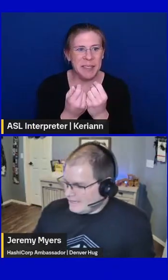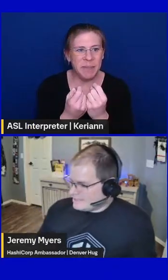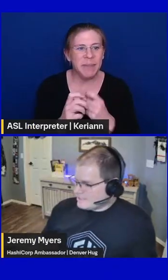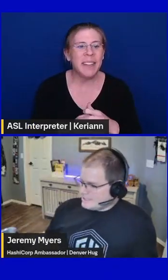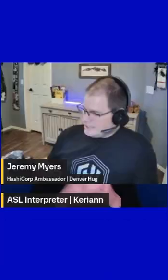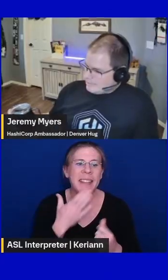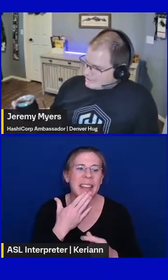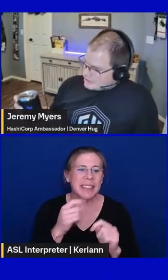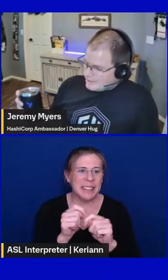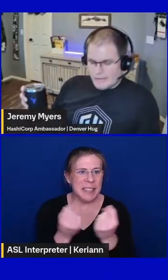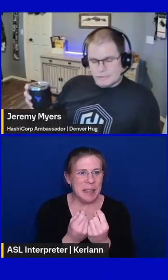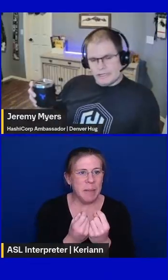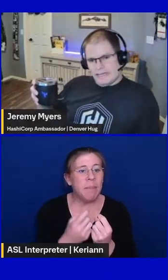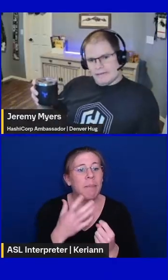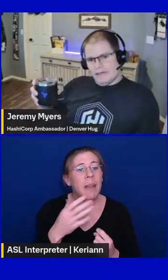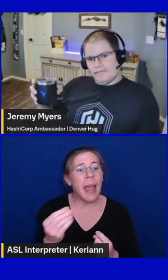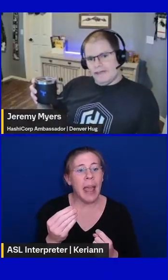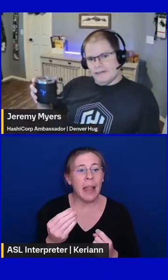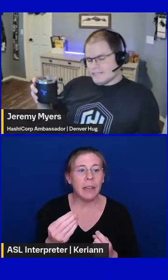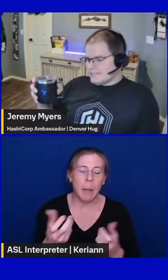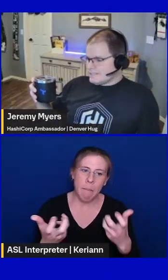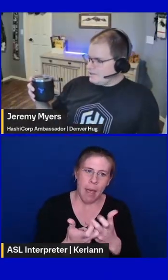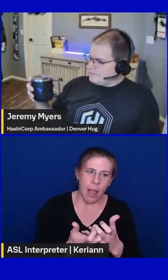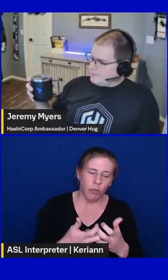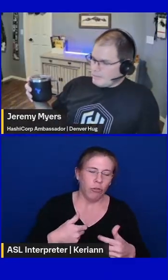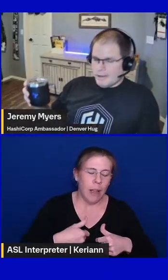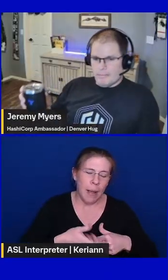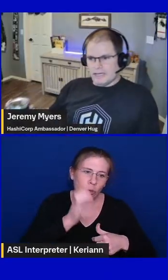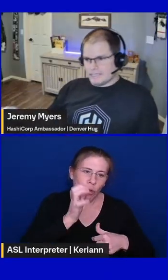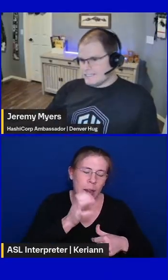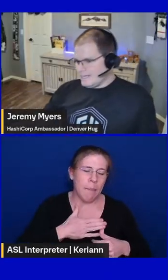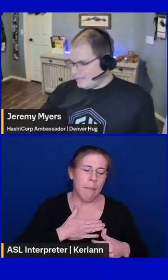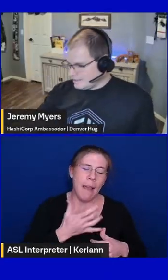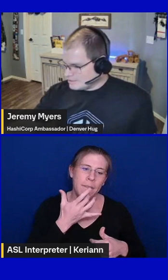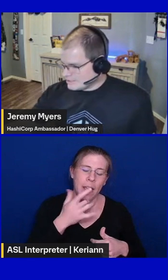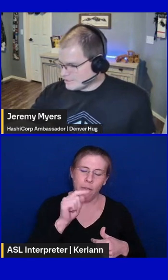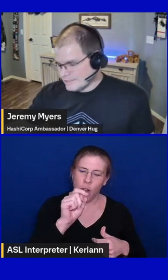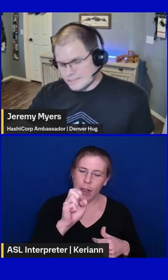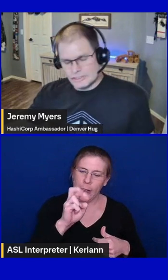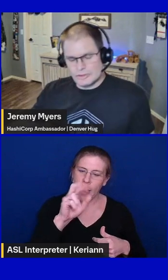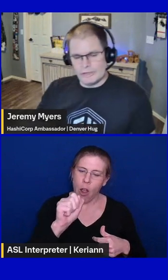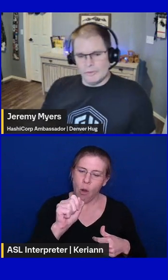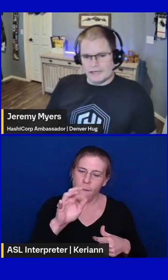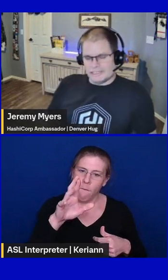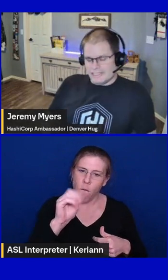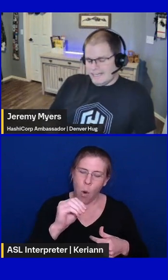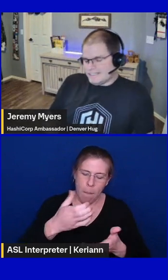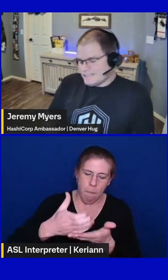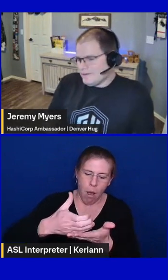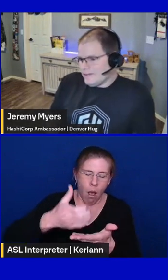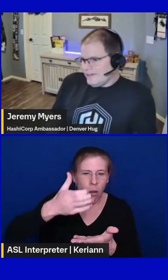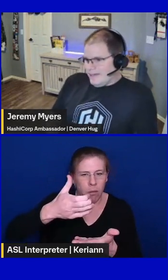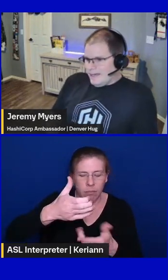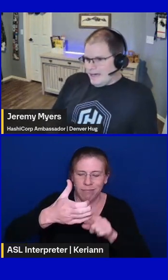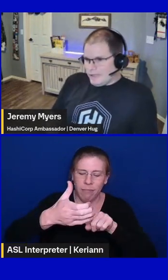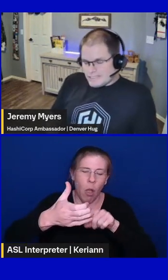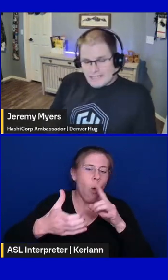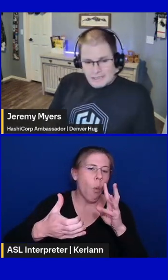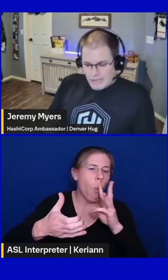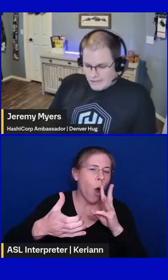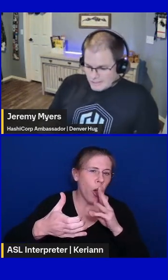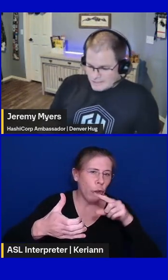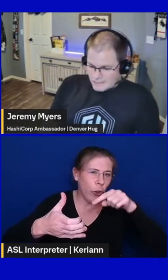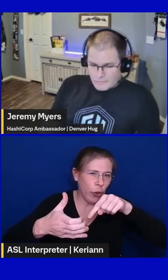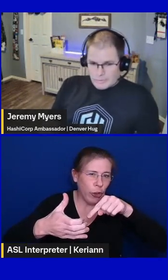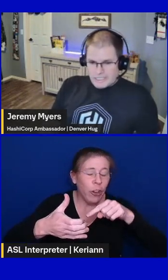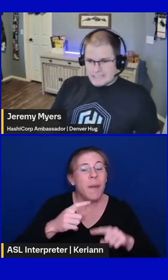Thanks, team. And just to match you, I'm drinking out of my favorite Terraform mug today, just straight water today. So, but let's